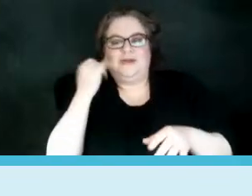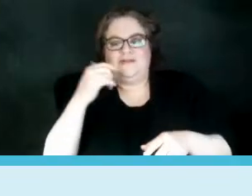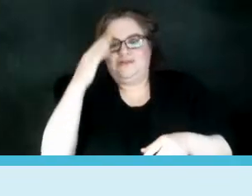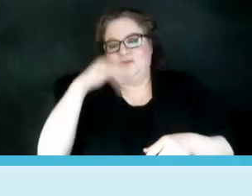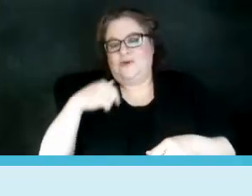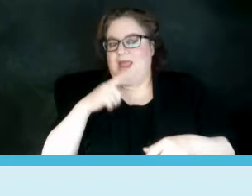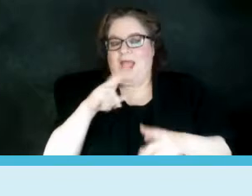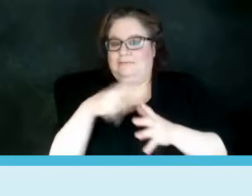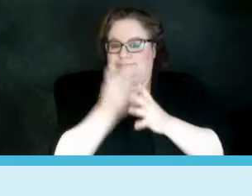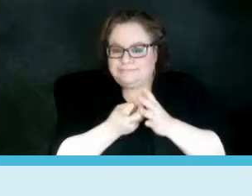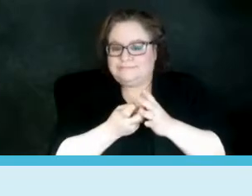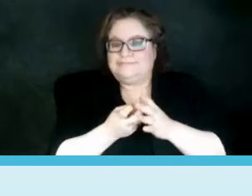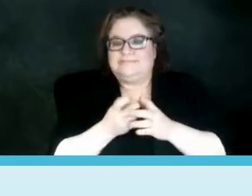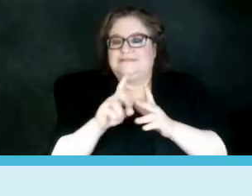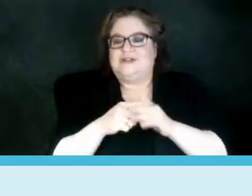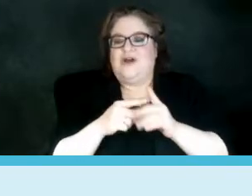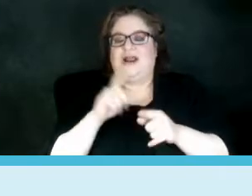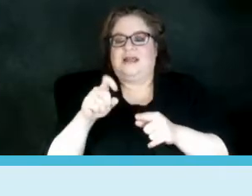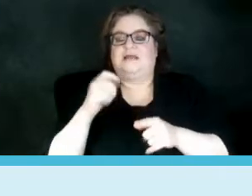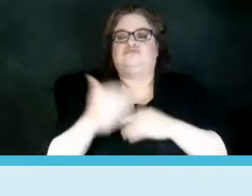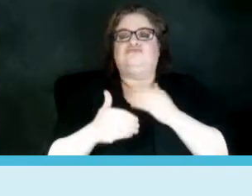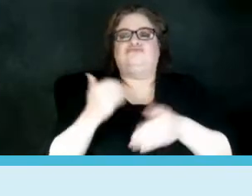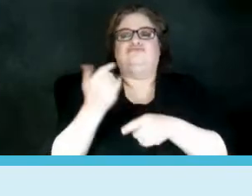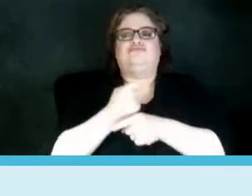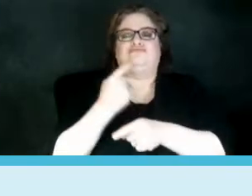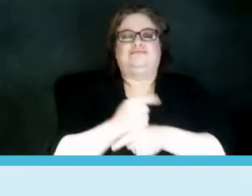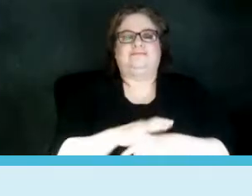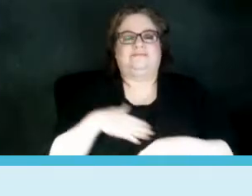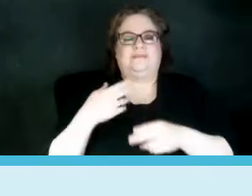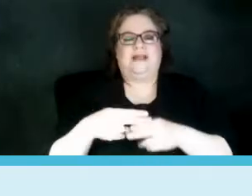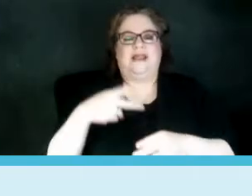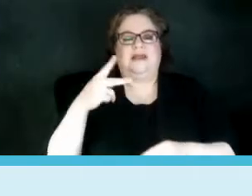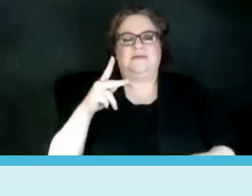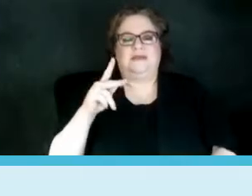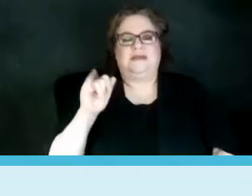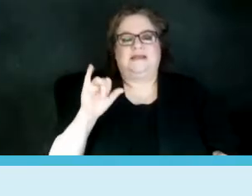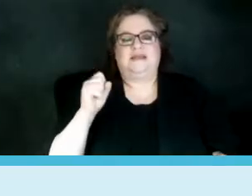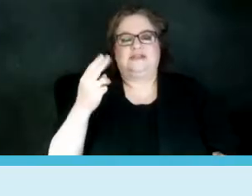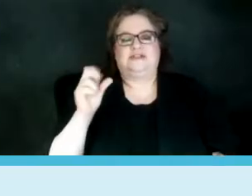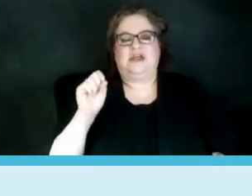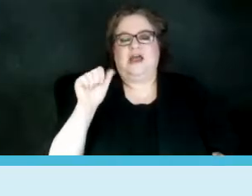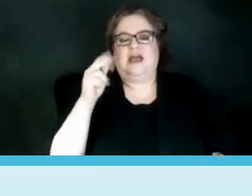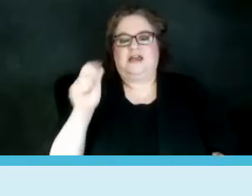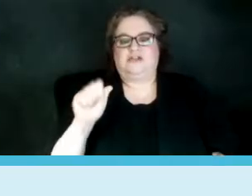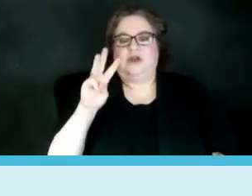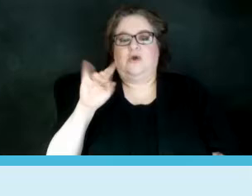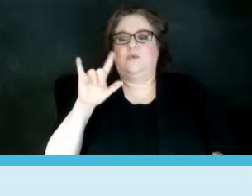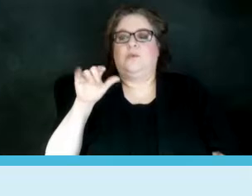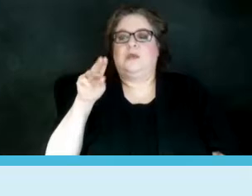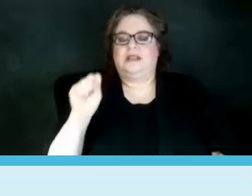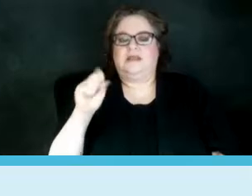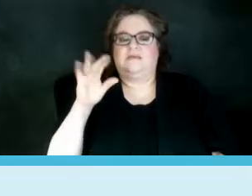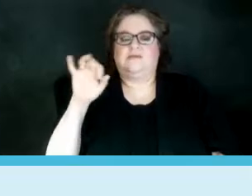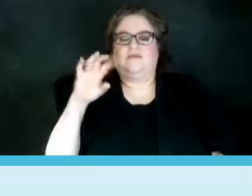just get in the meeting and start talking. I need to pace myself. My name is Kashasha Williams Ford. I'm the new